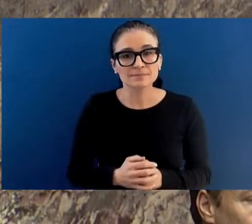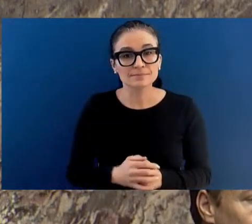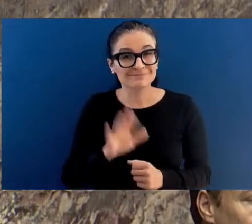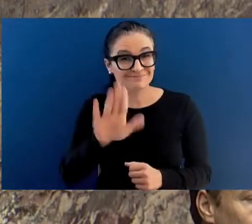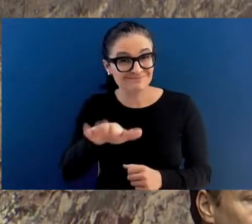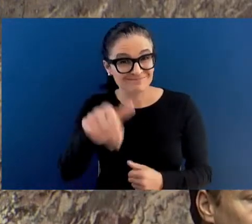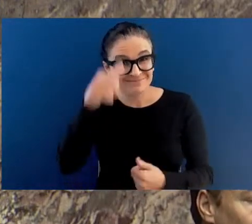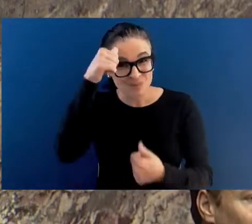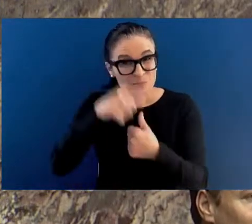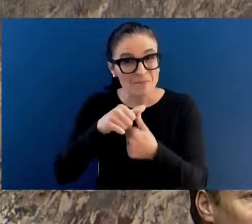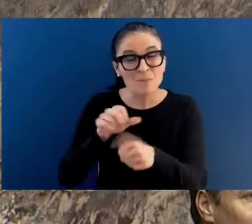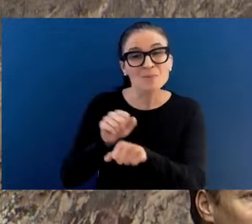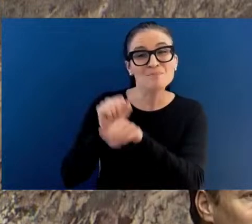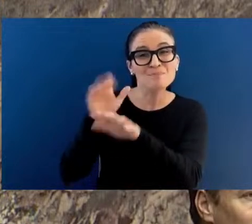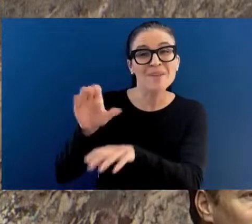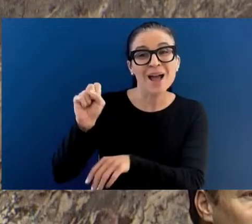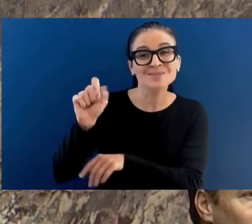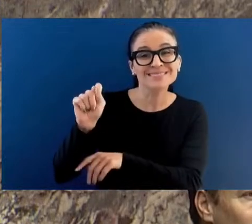57 people,